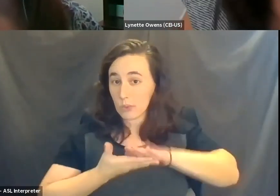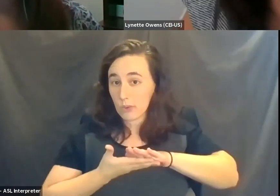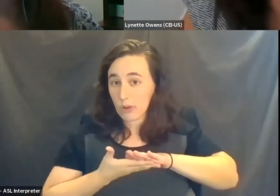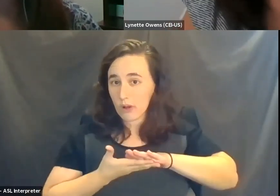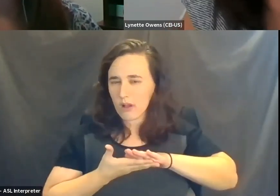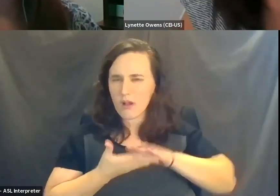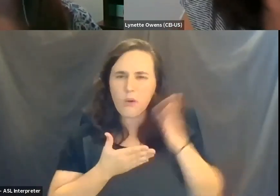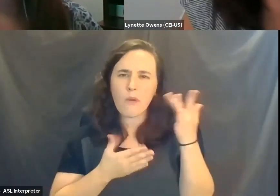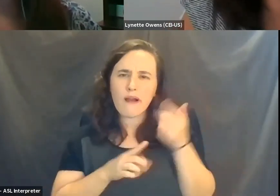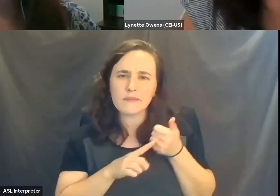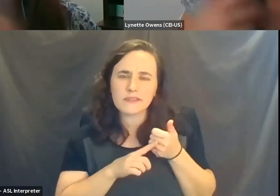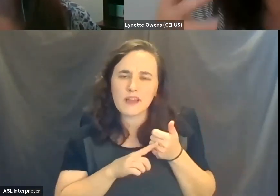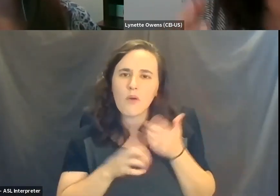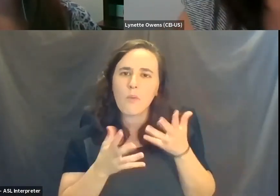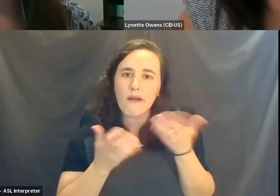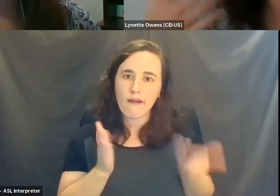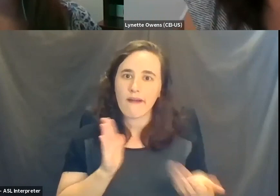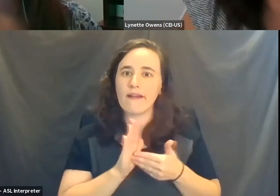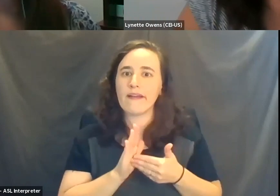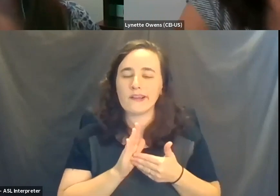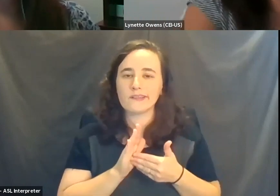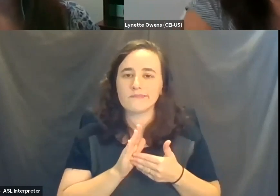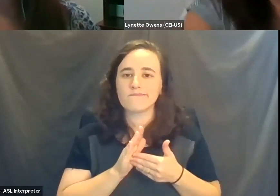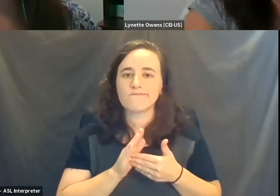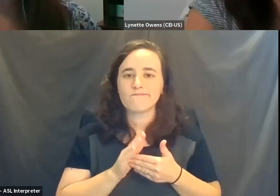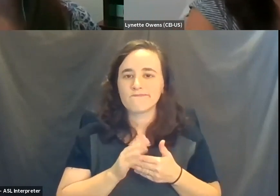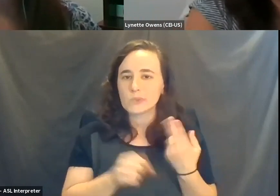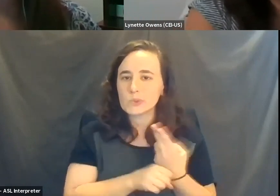they want to get on, you know, TikTok or